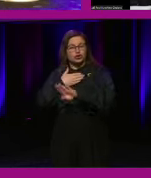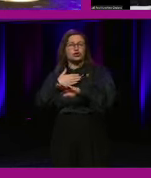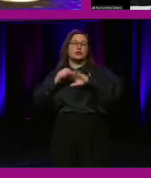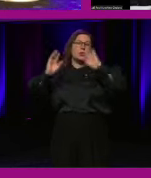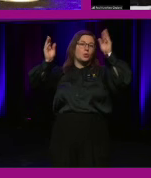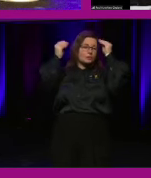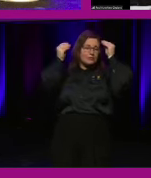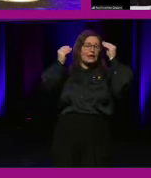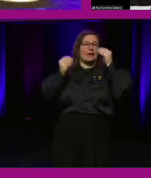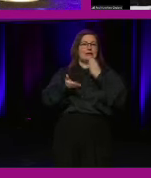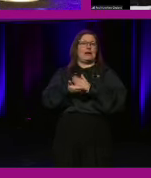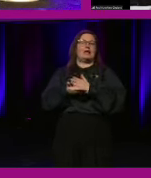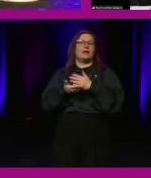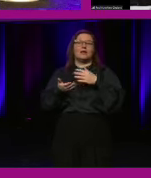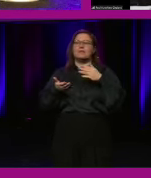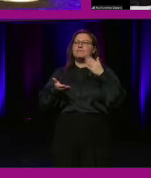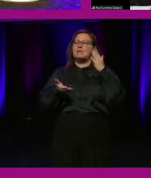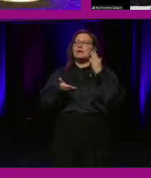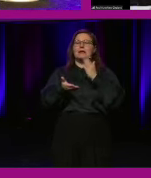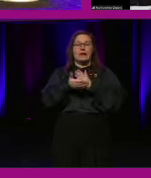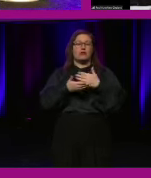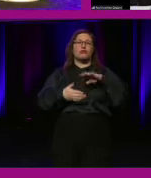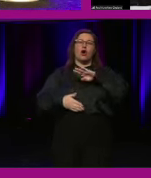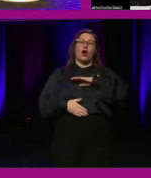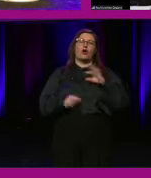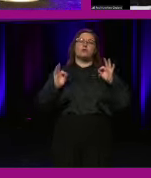education, the right to a decent home.